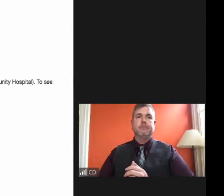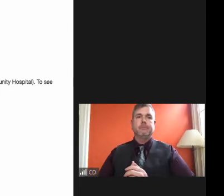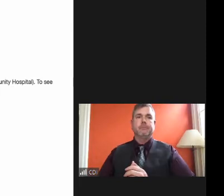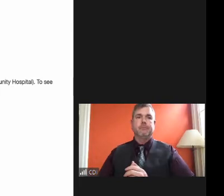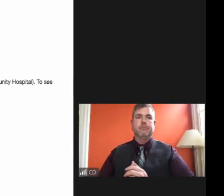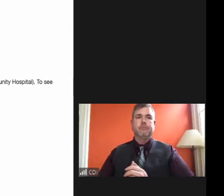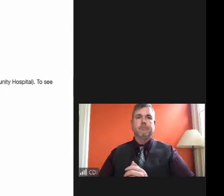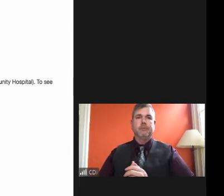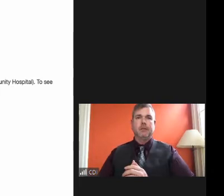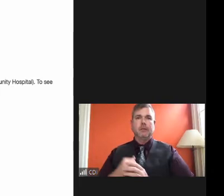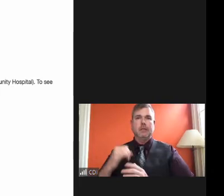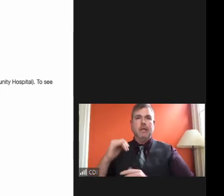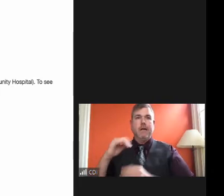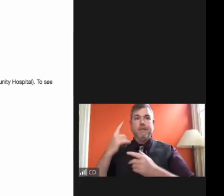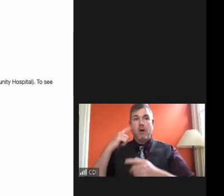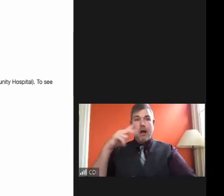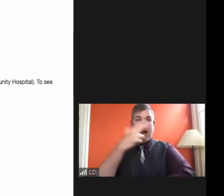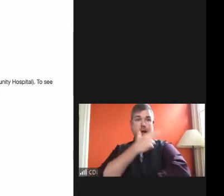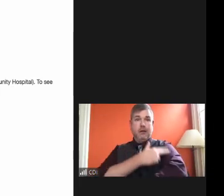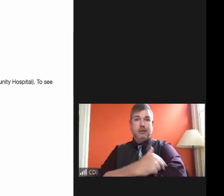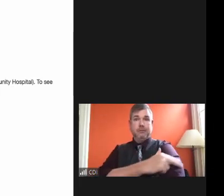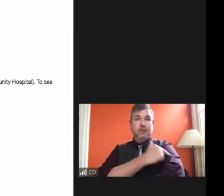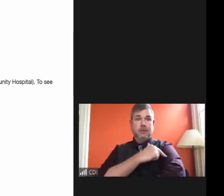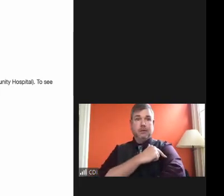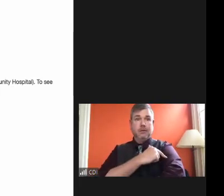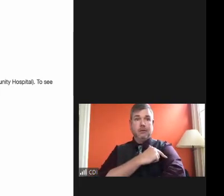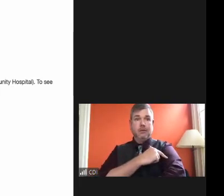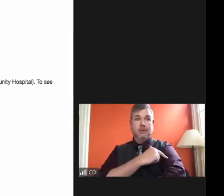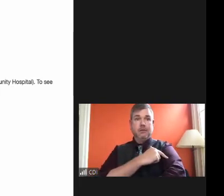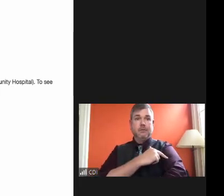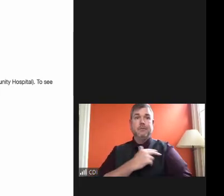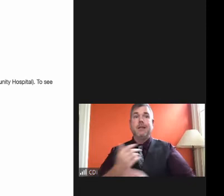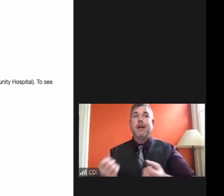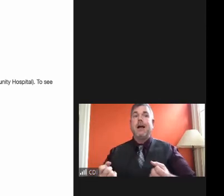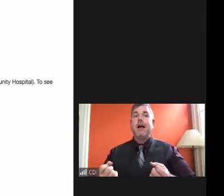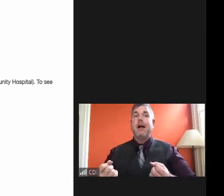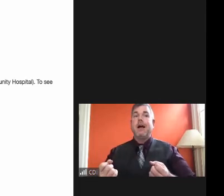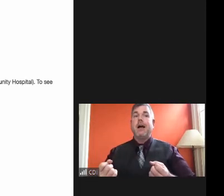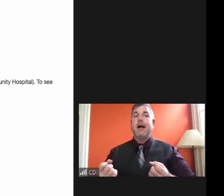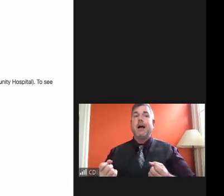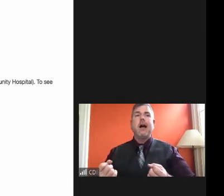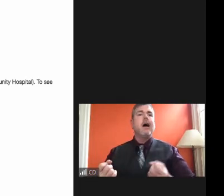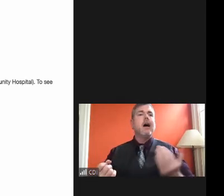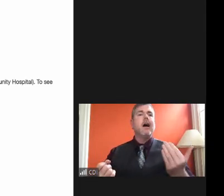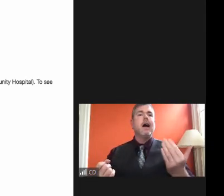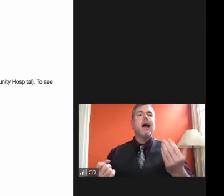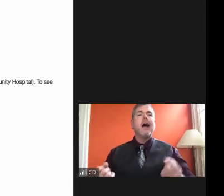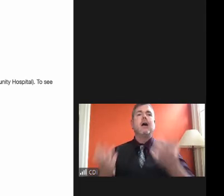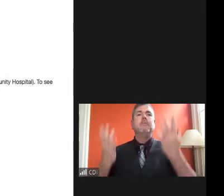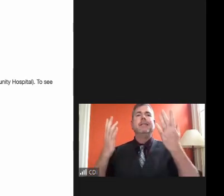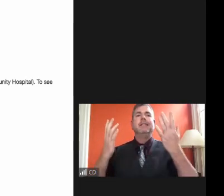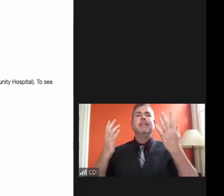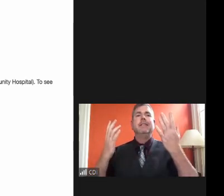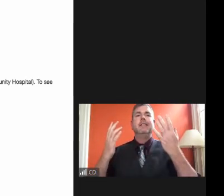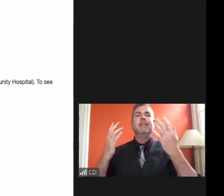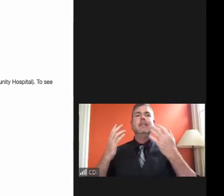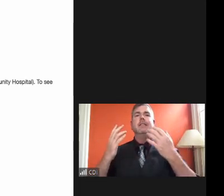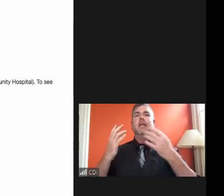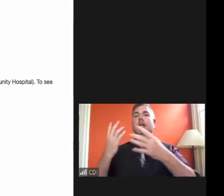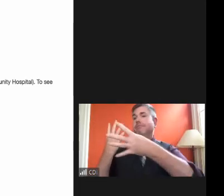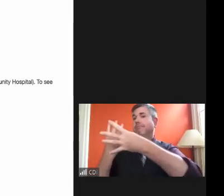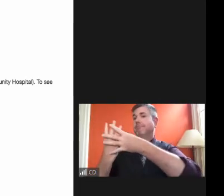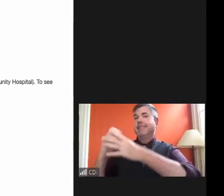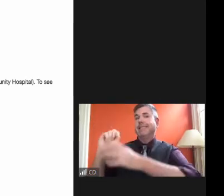to differentiate what are the different contributors. It's reassuring in some ways to know that of those 32, 11 are